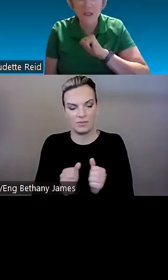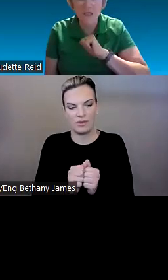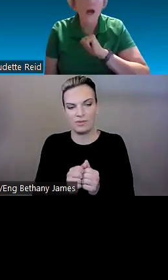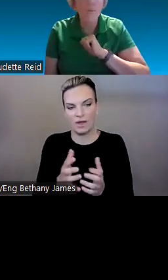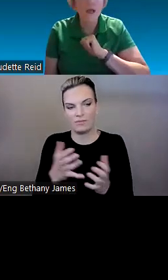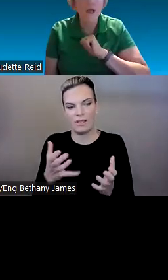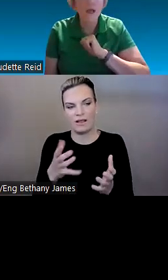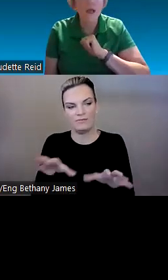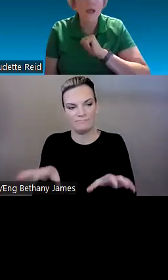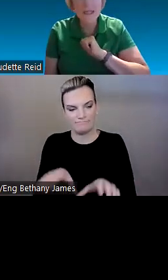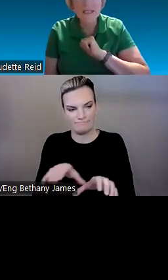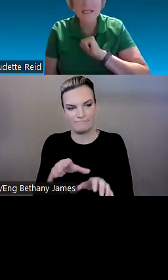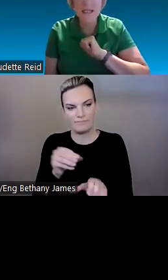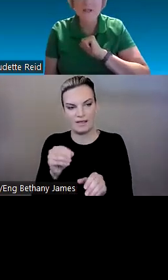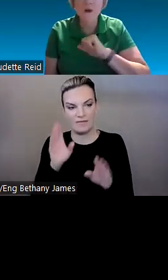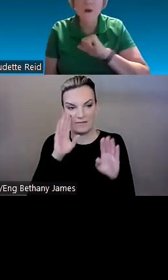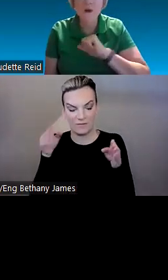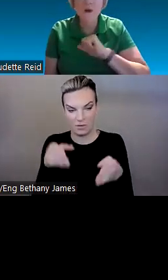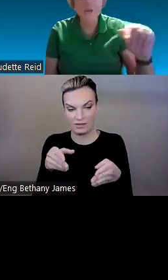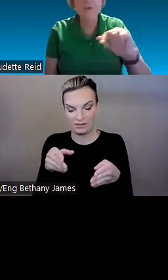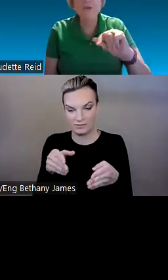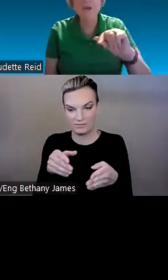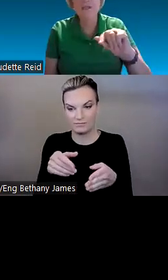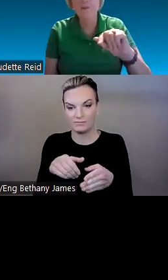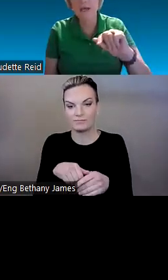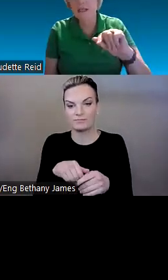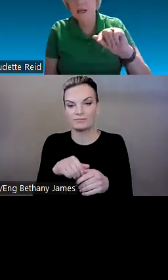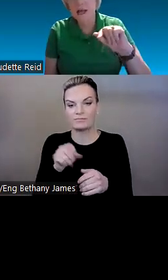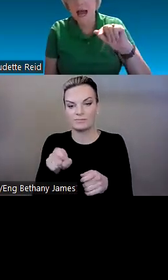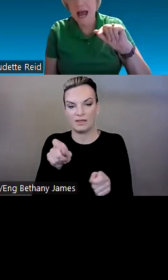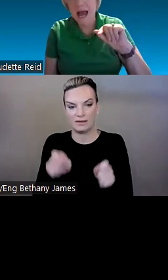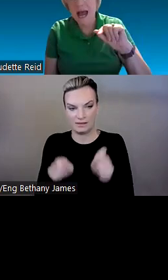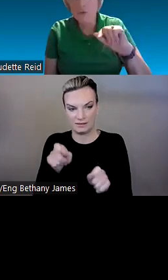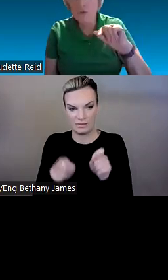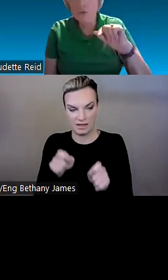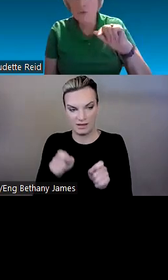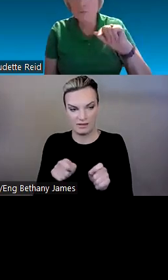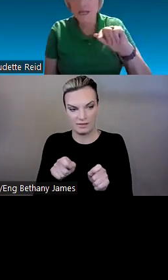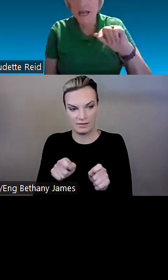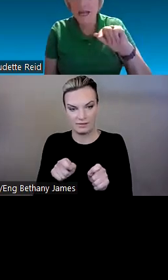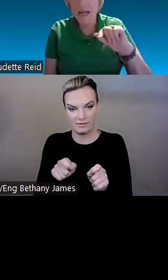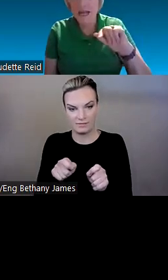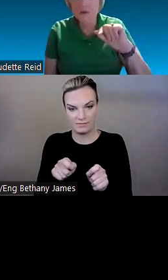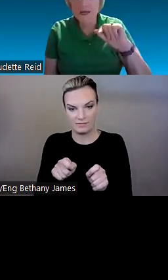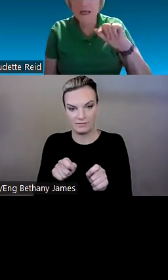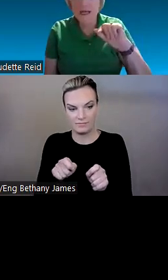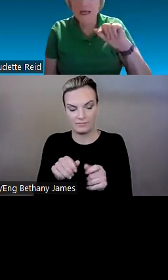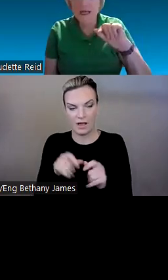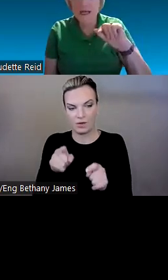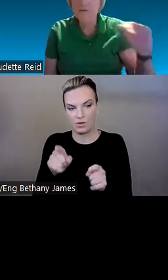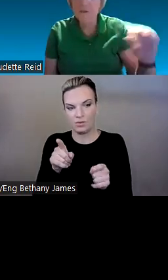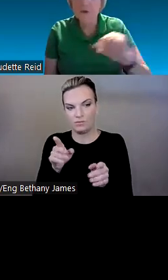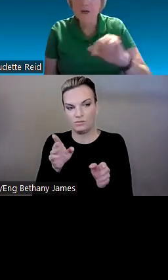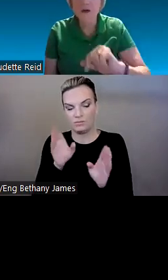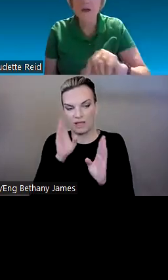input. Focus is where you're able to customize how you concentrate,